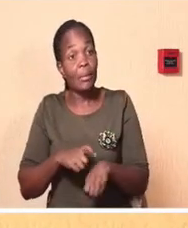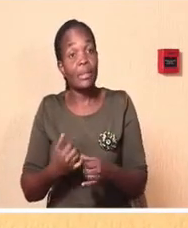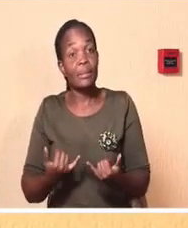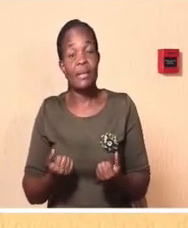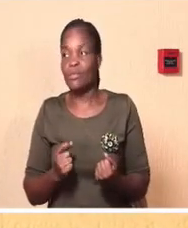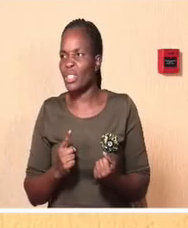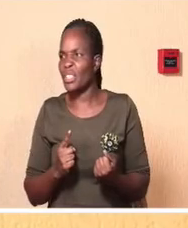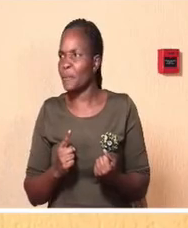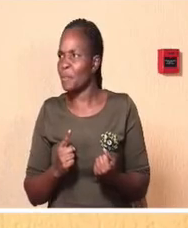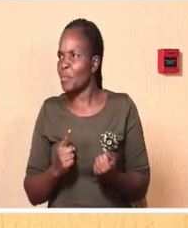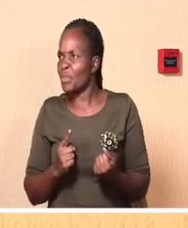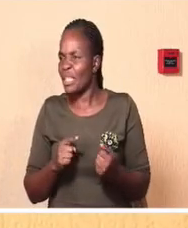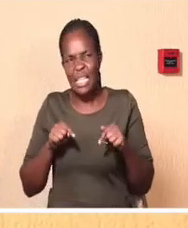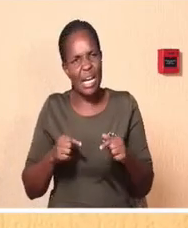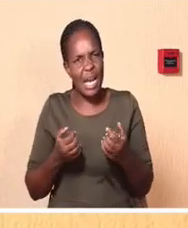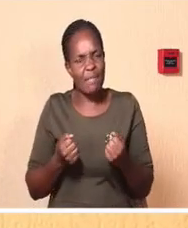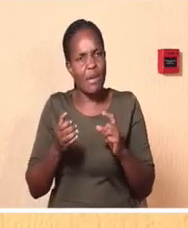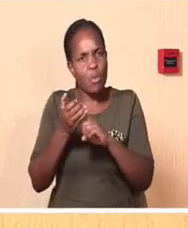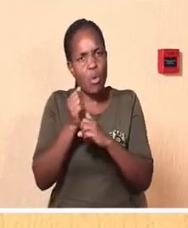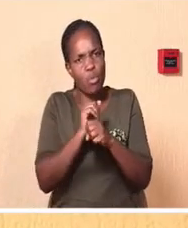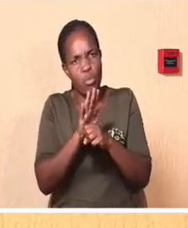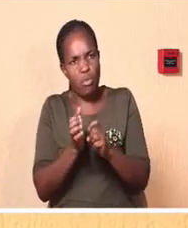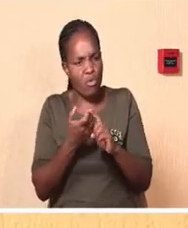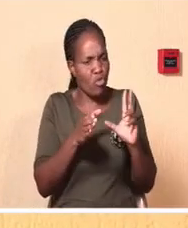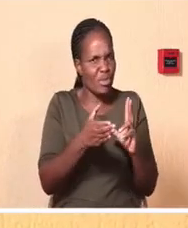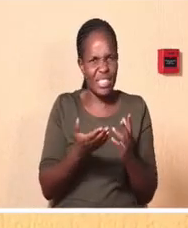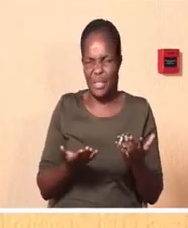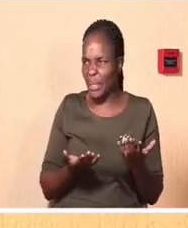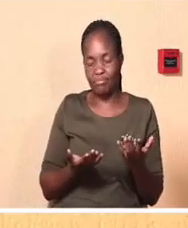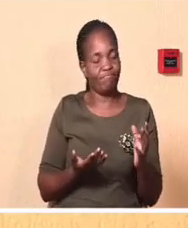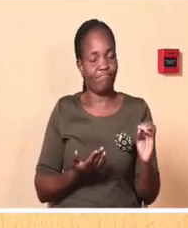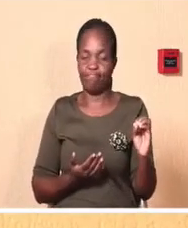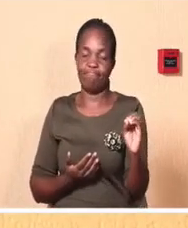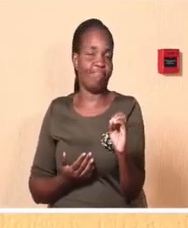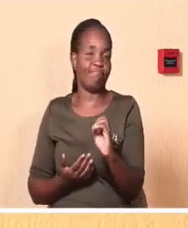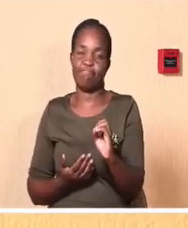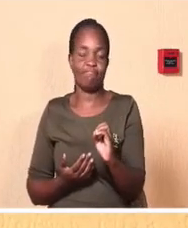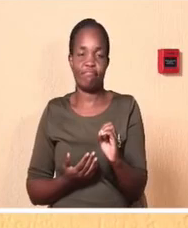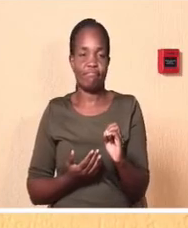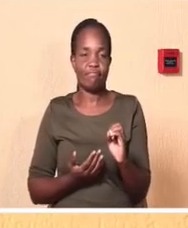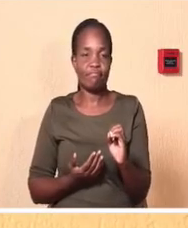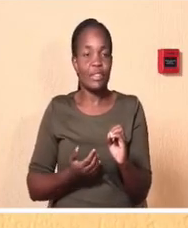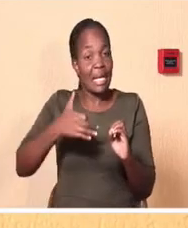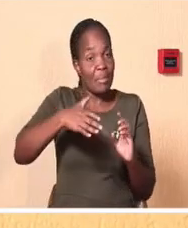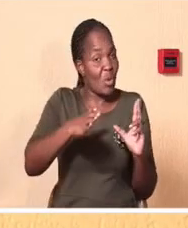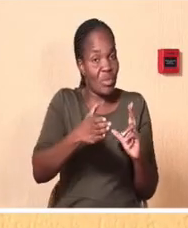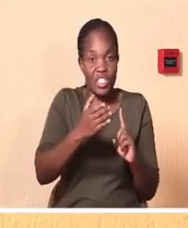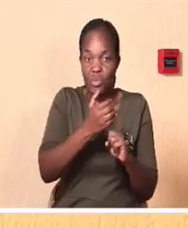that we don't have any community transmission at the moment, because most of the